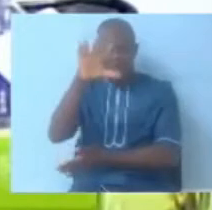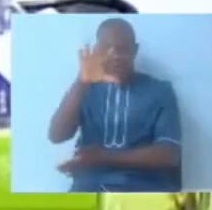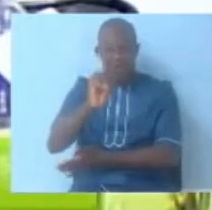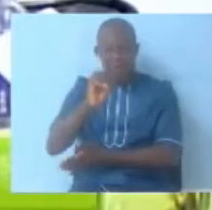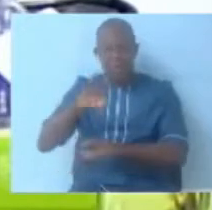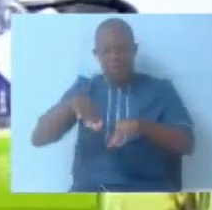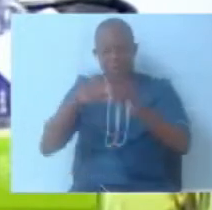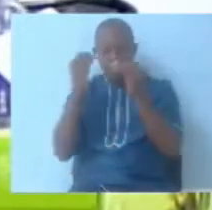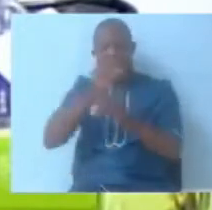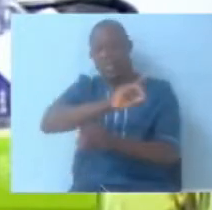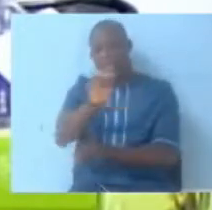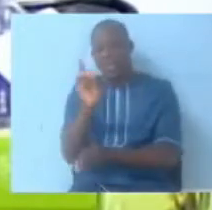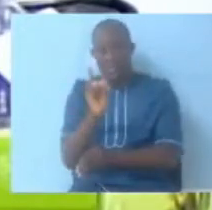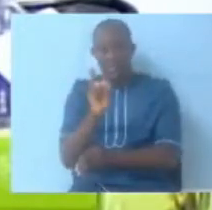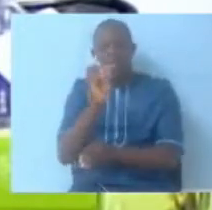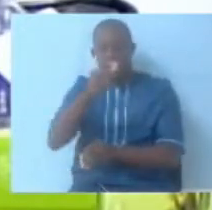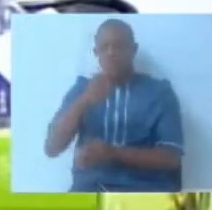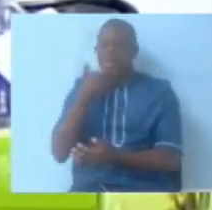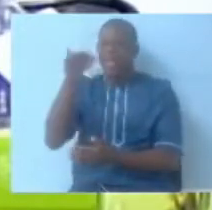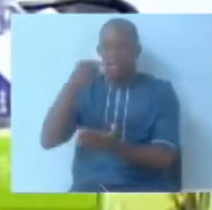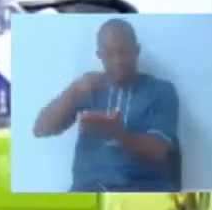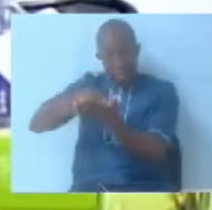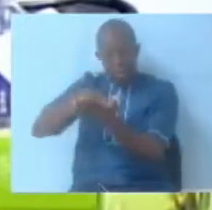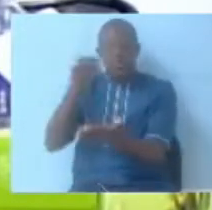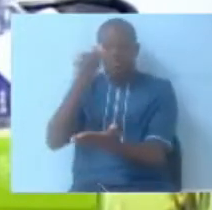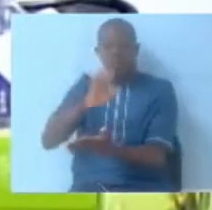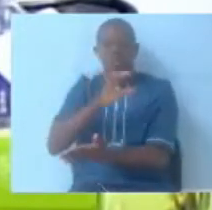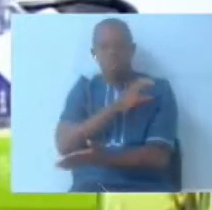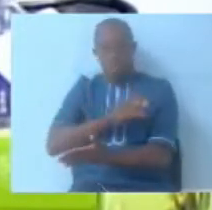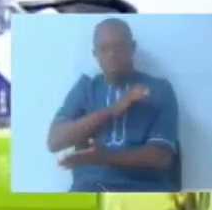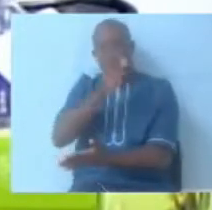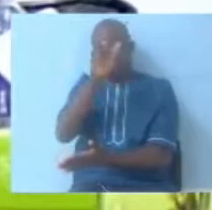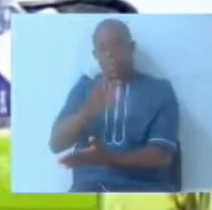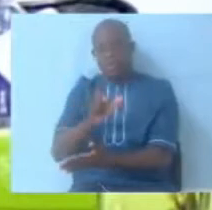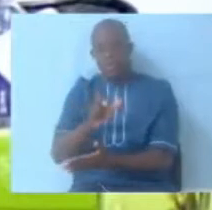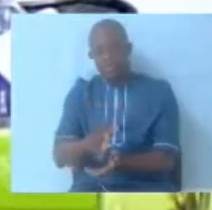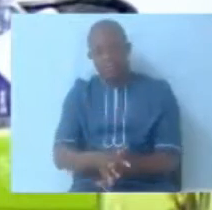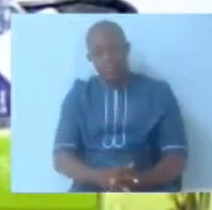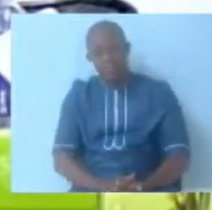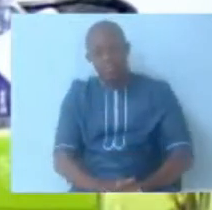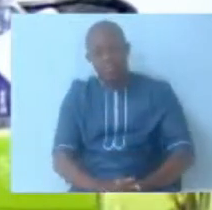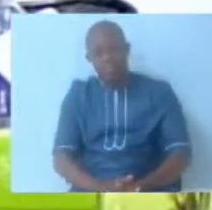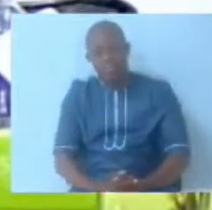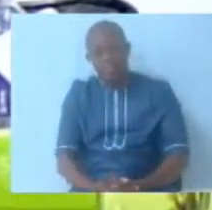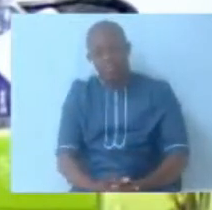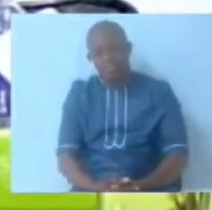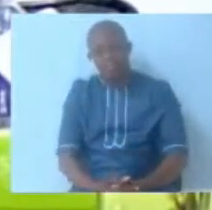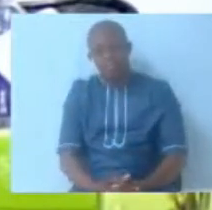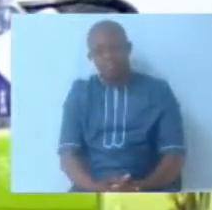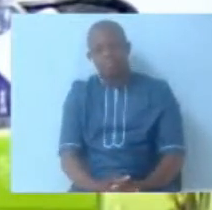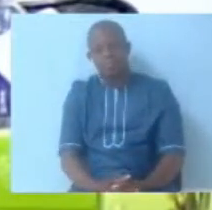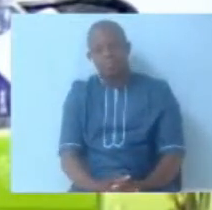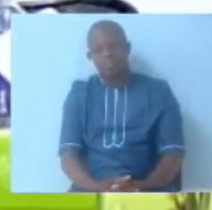$750,000. Second class wale mludu la flanja unyenti wulu isi menu tano ning misali kama kodiku bako no mensita hanfo dalasi wuli tawra wula